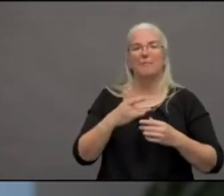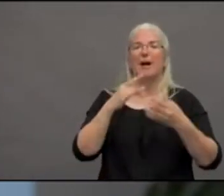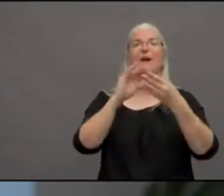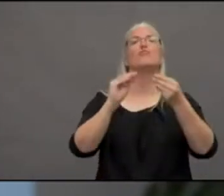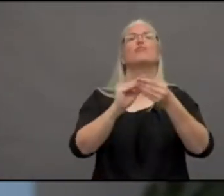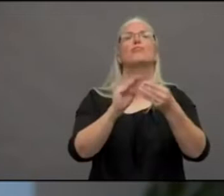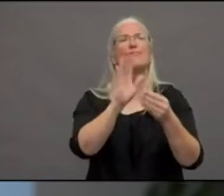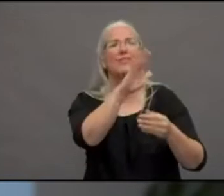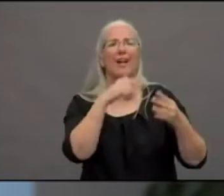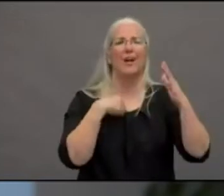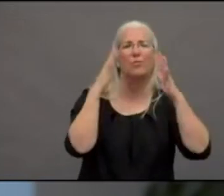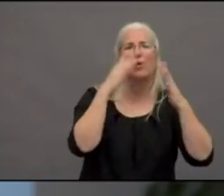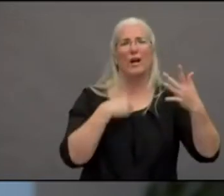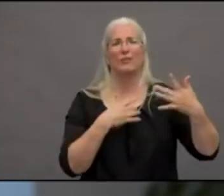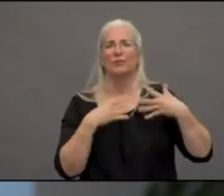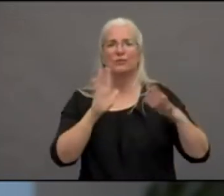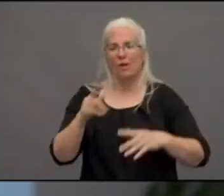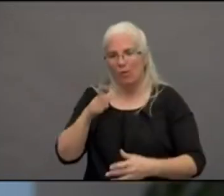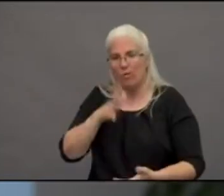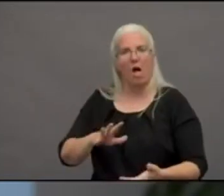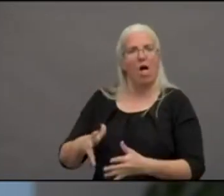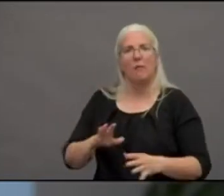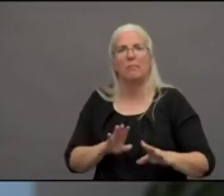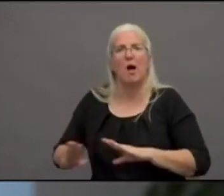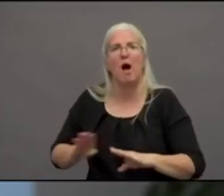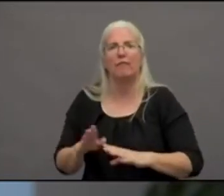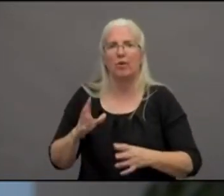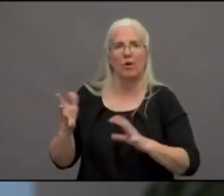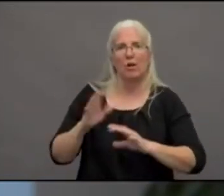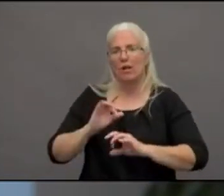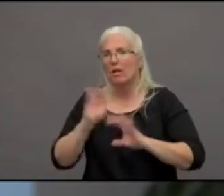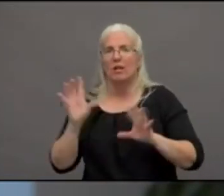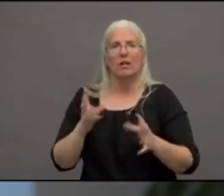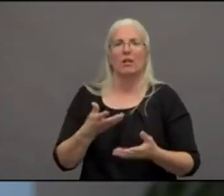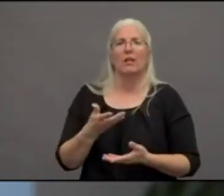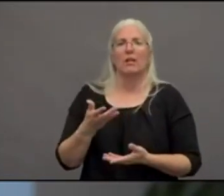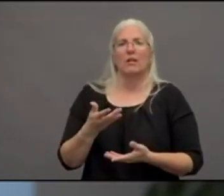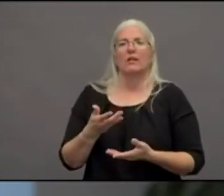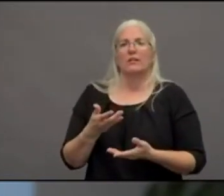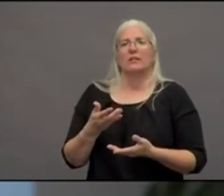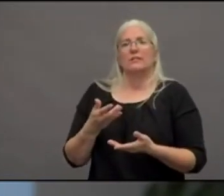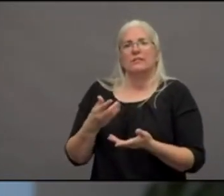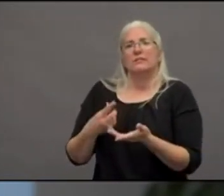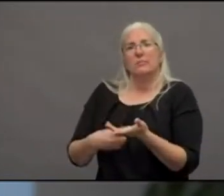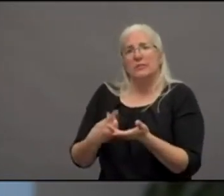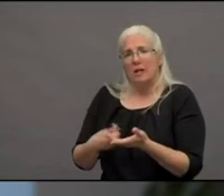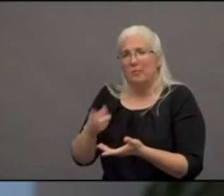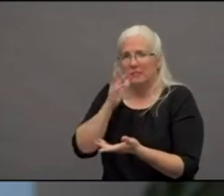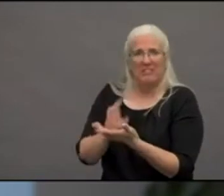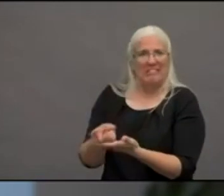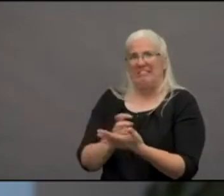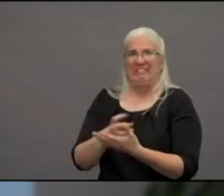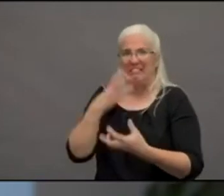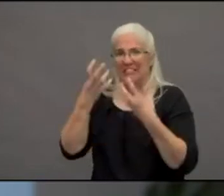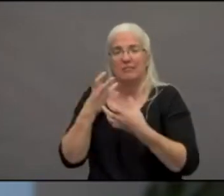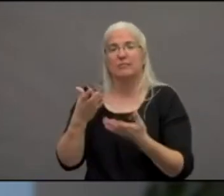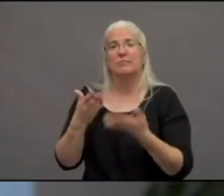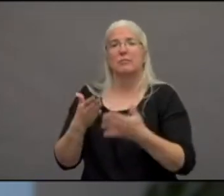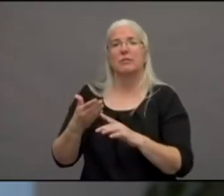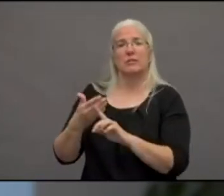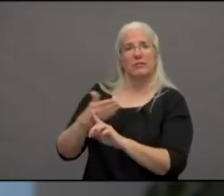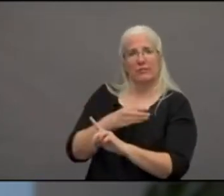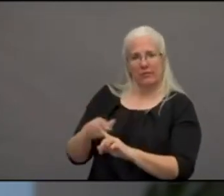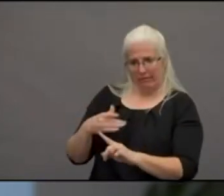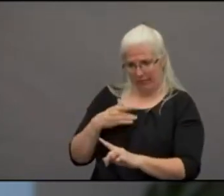increased irritability, maybe behavioral issues that we haven't seen before, we thought were way in our past and they're coming up again. Behavior